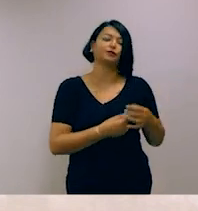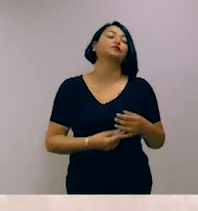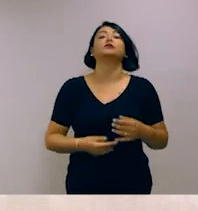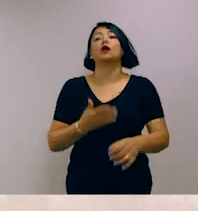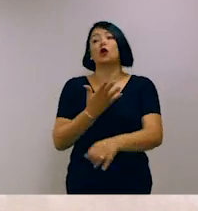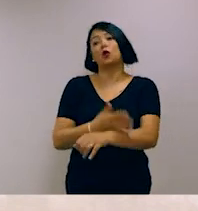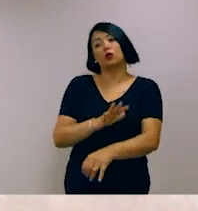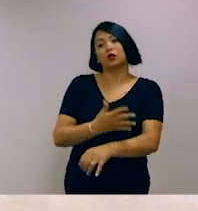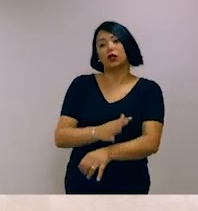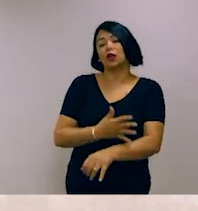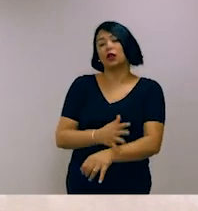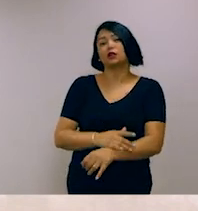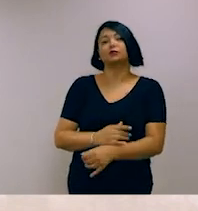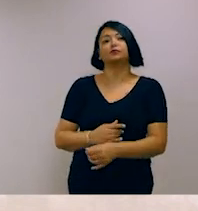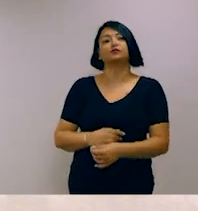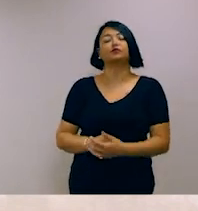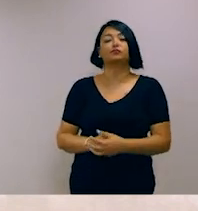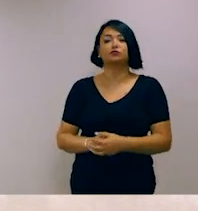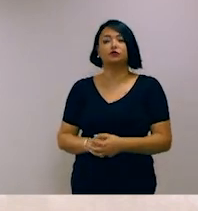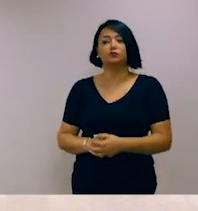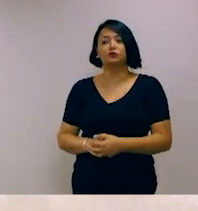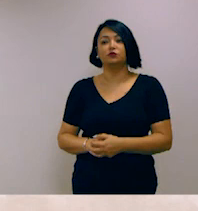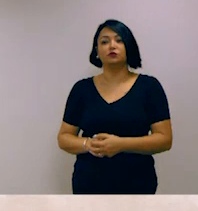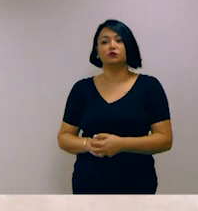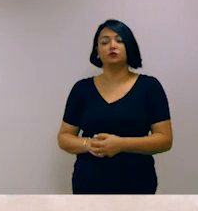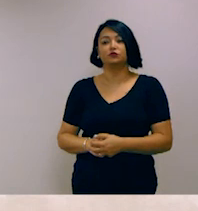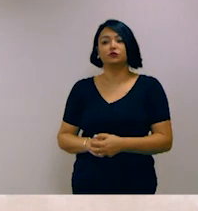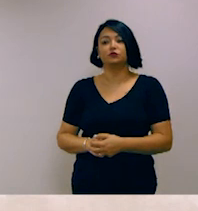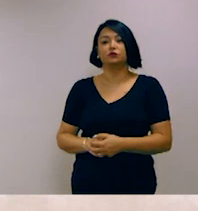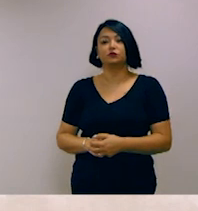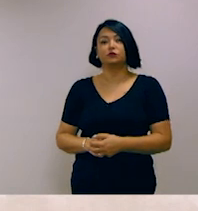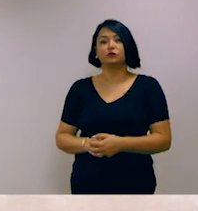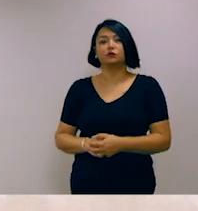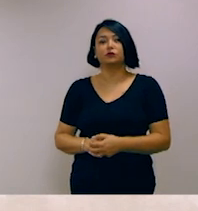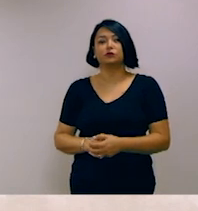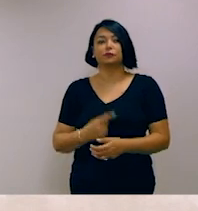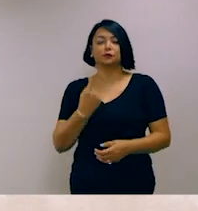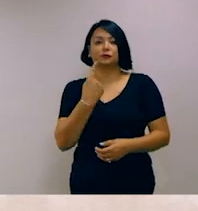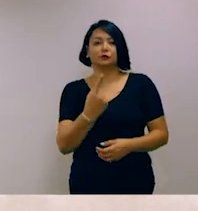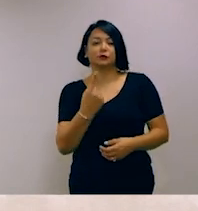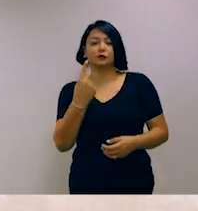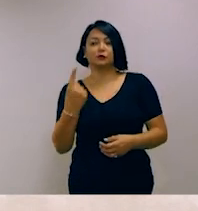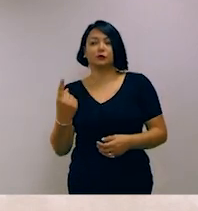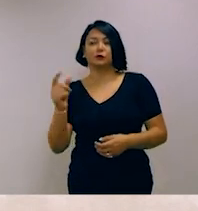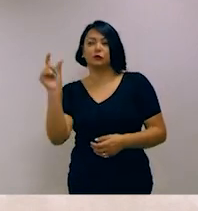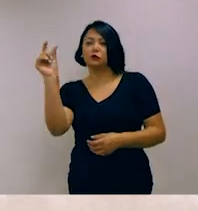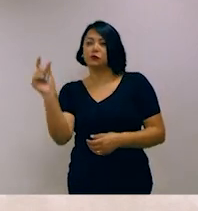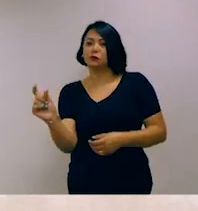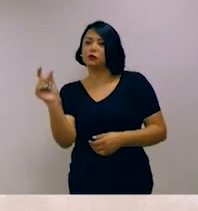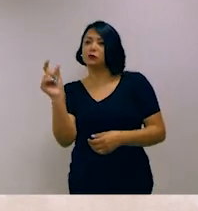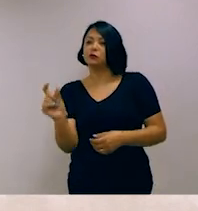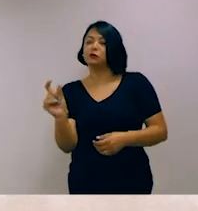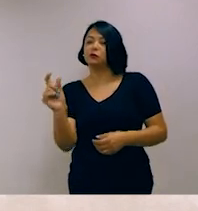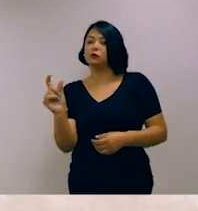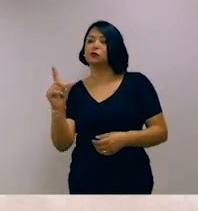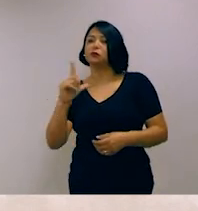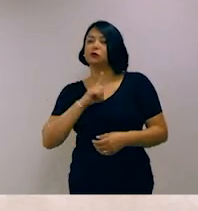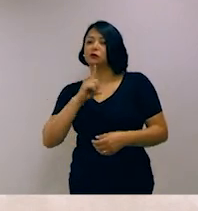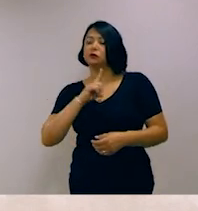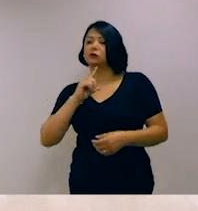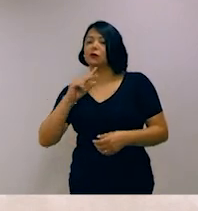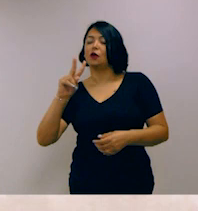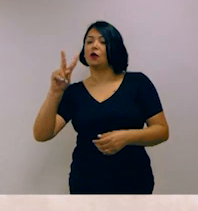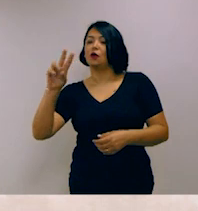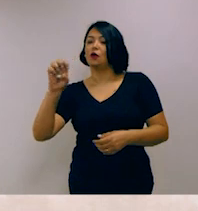So the non-supervised training, and then we have each term is represented by